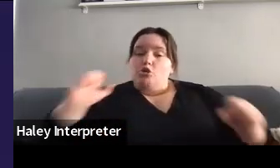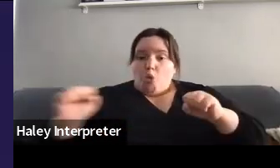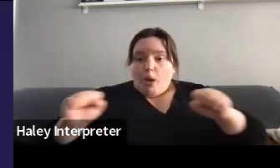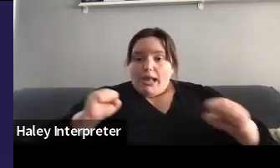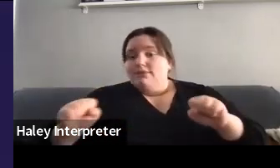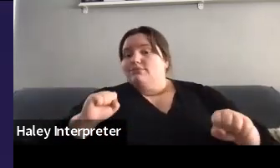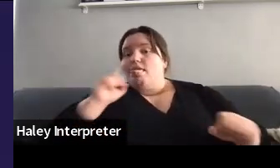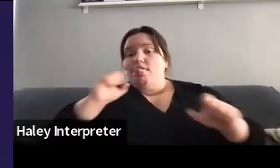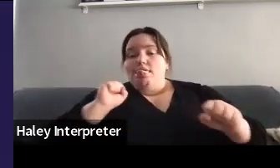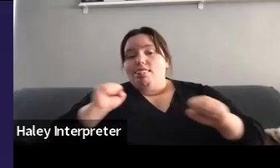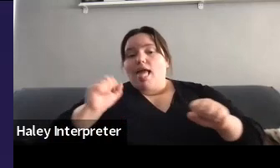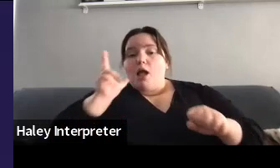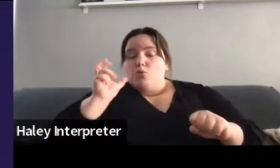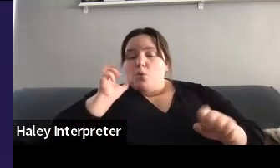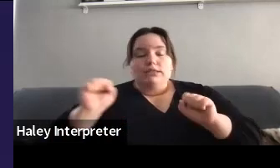pet off